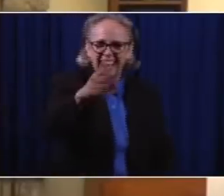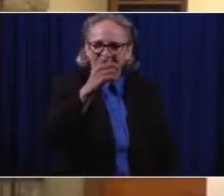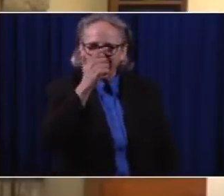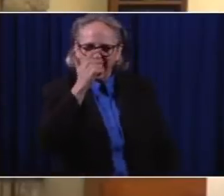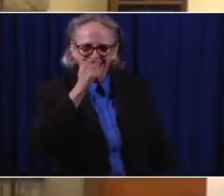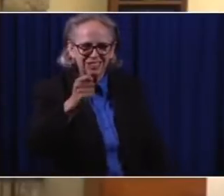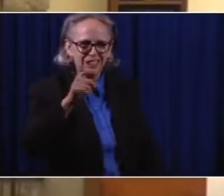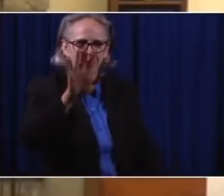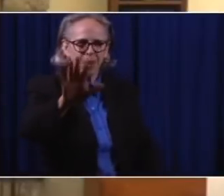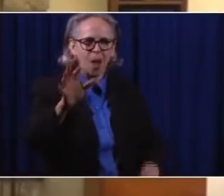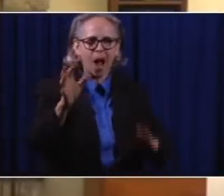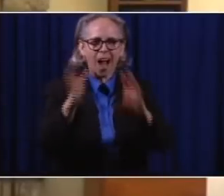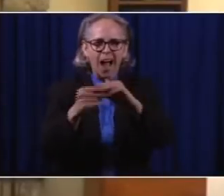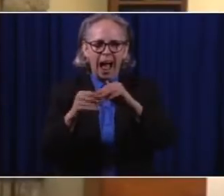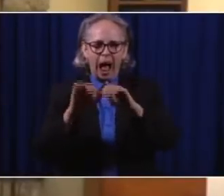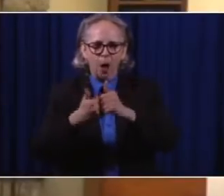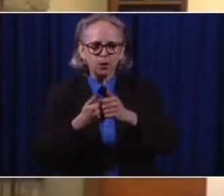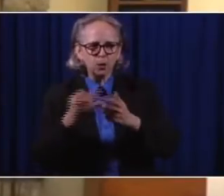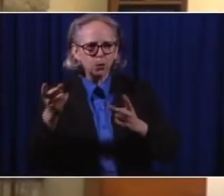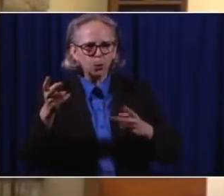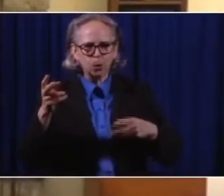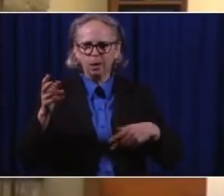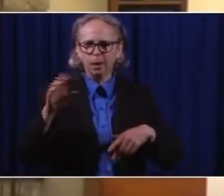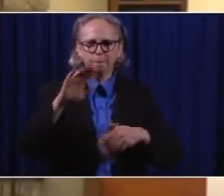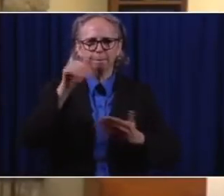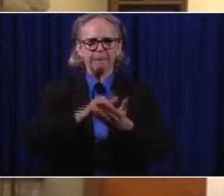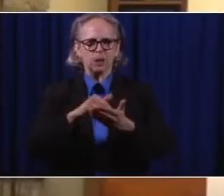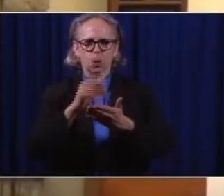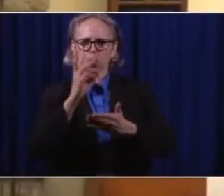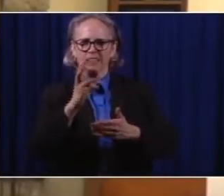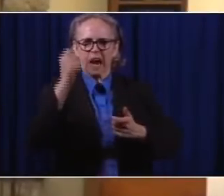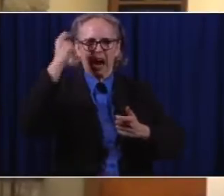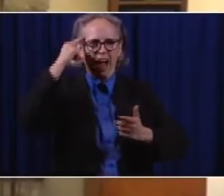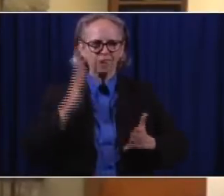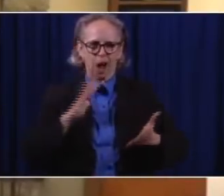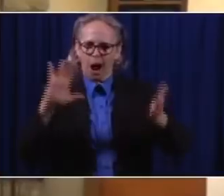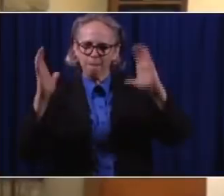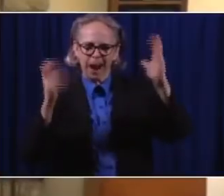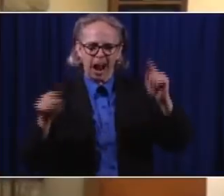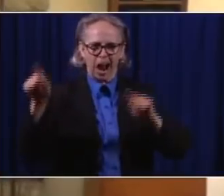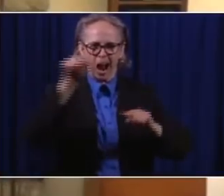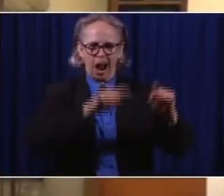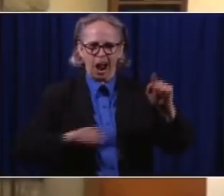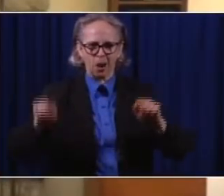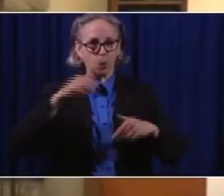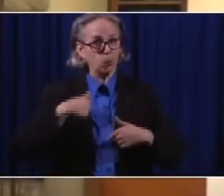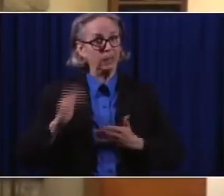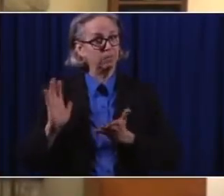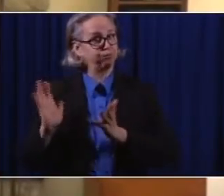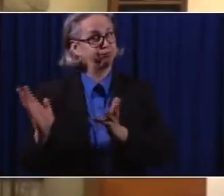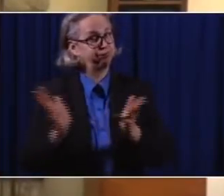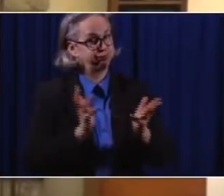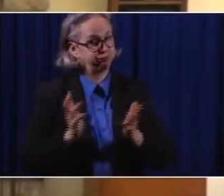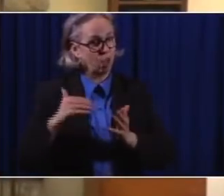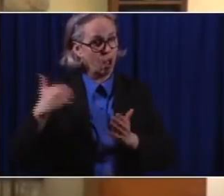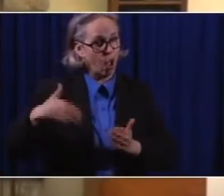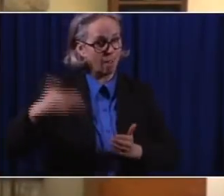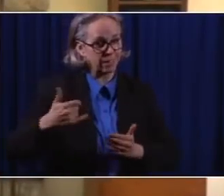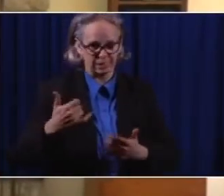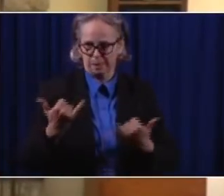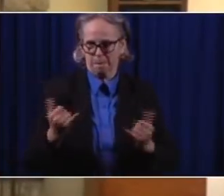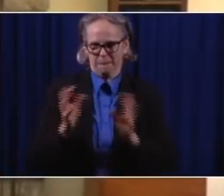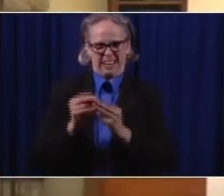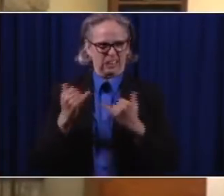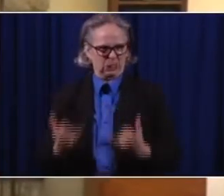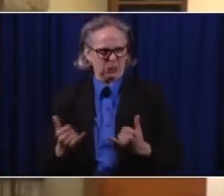another. We talk a lot. In fact, we have a call today. I'm looking forward to that call. You know, we're